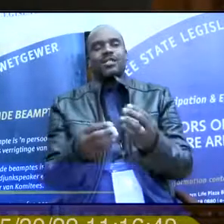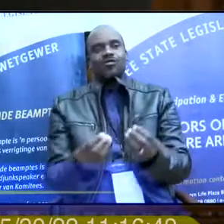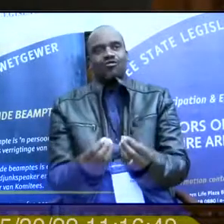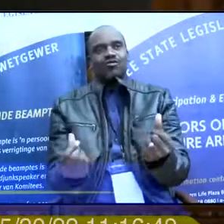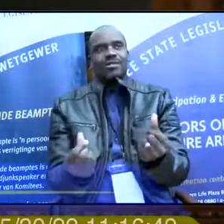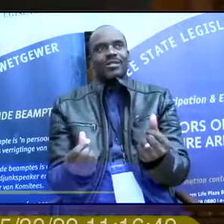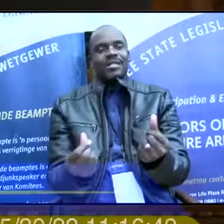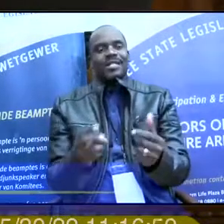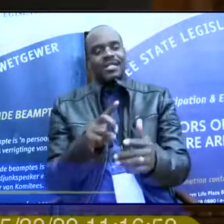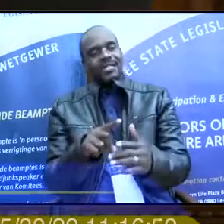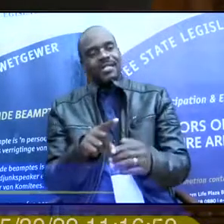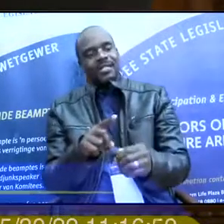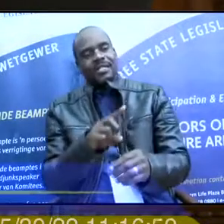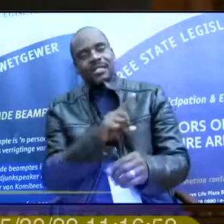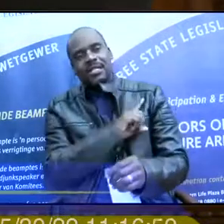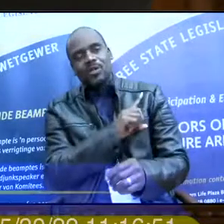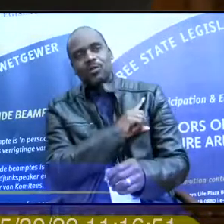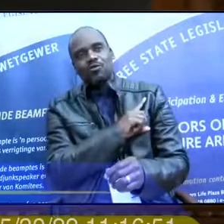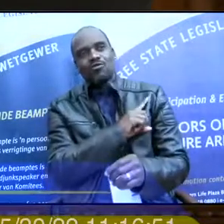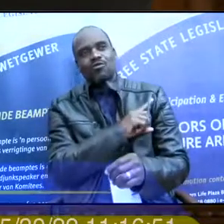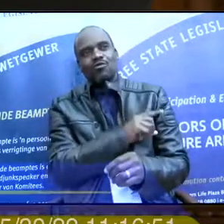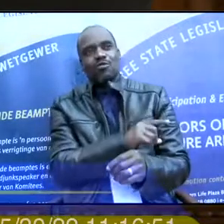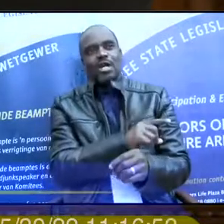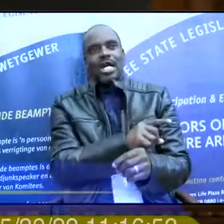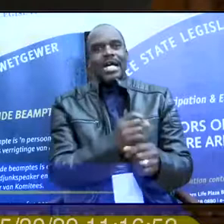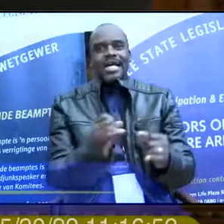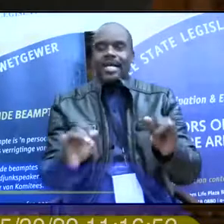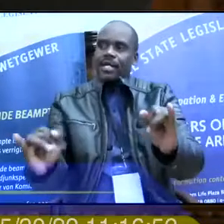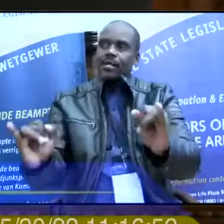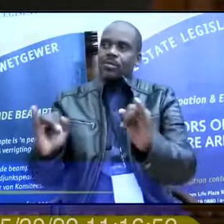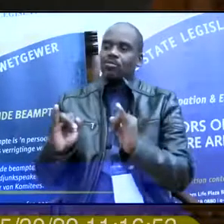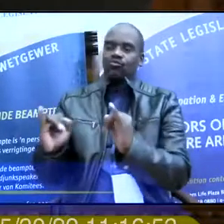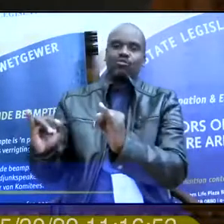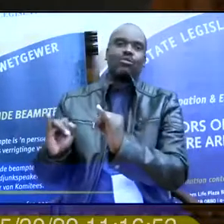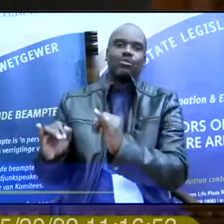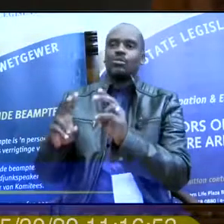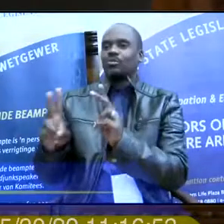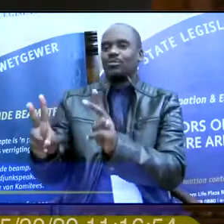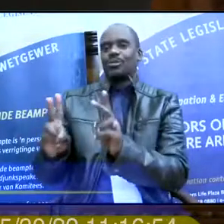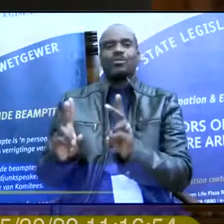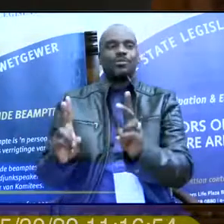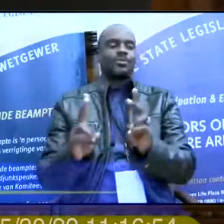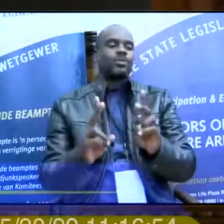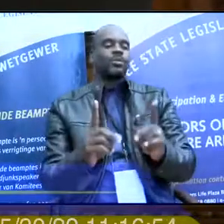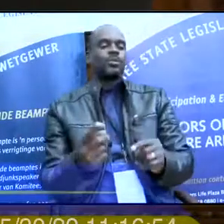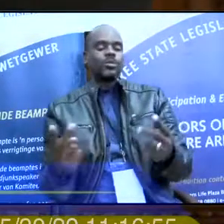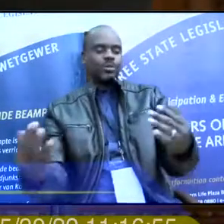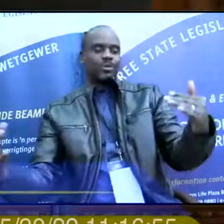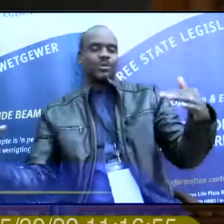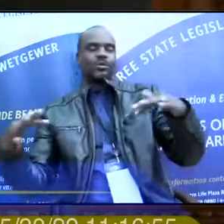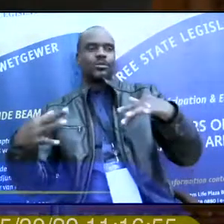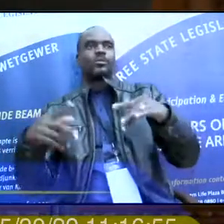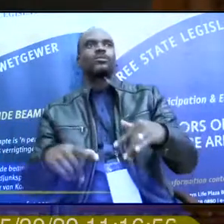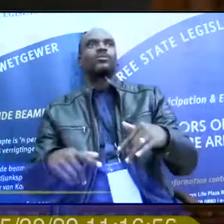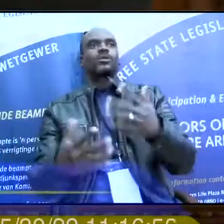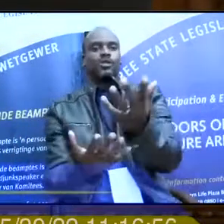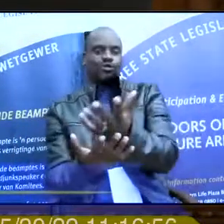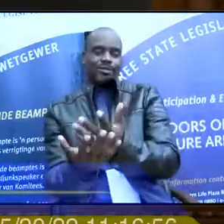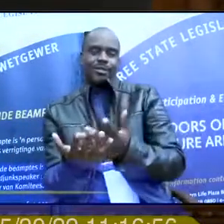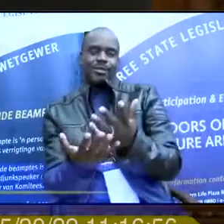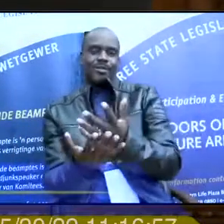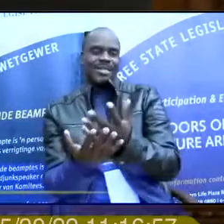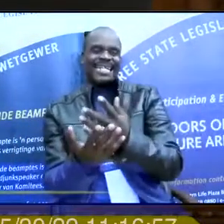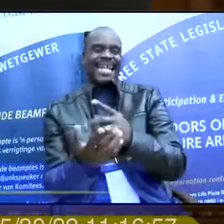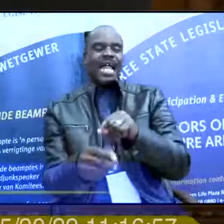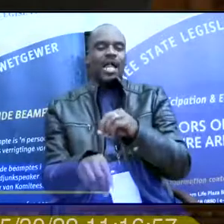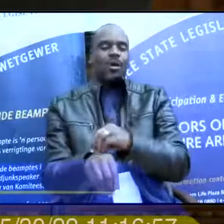participation we did some work and i think it is a baseline for job creation and job drivers but we're